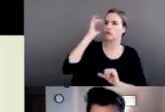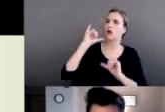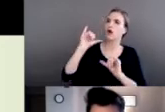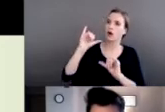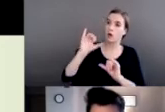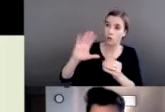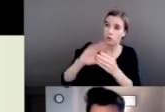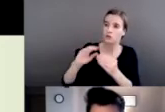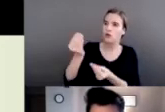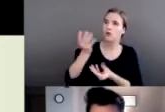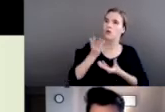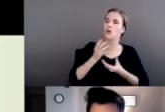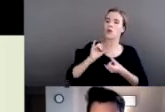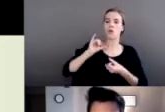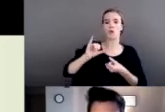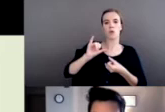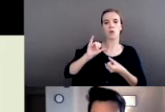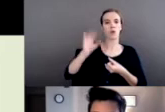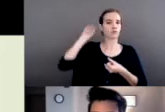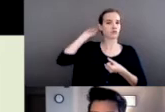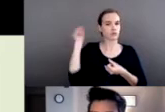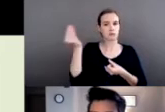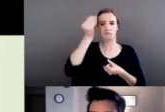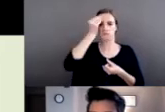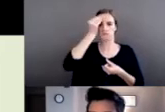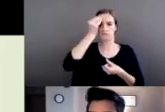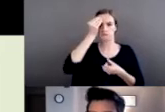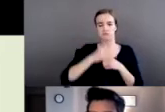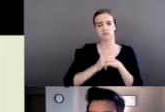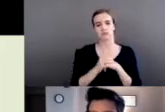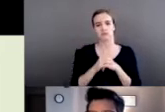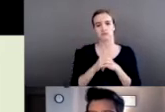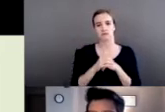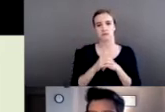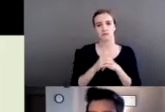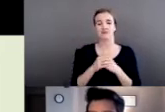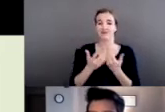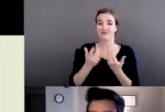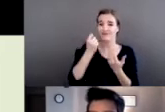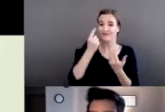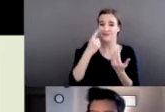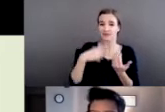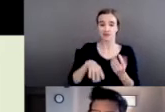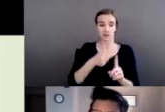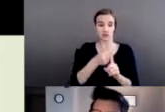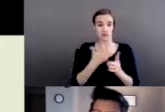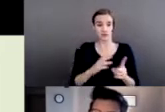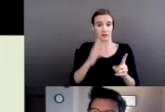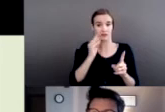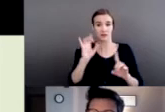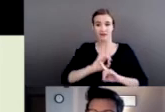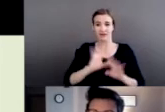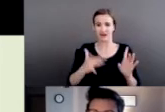happened. You know, because there is that sense of shame and embarrassment that comes with it. If you're open